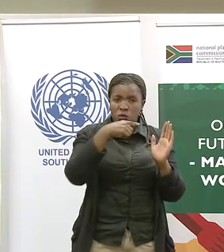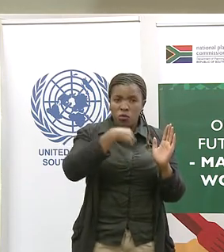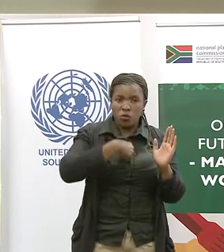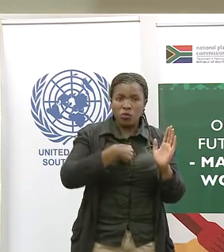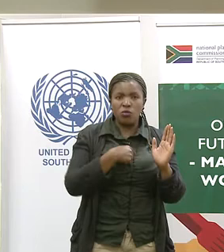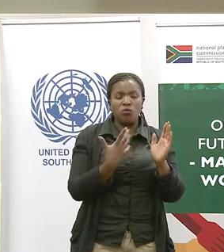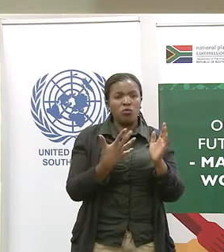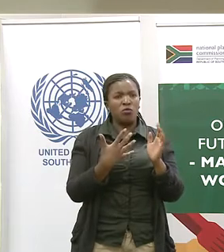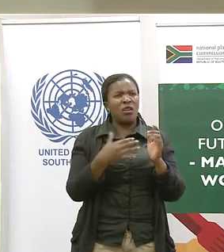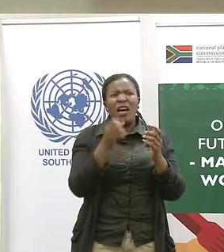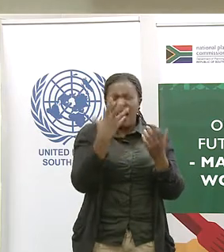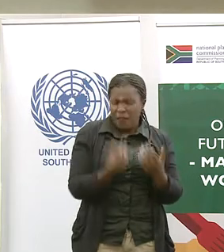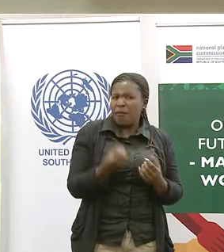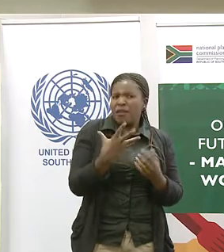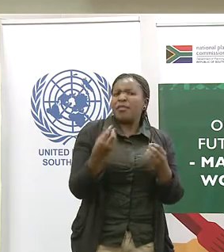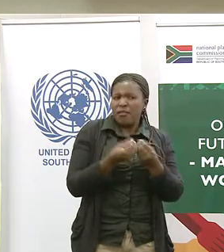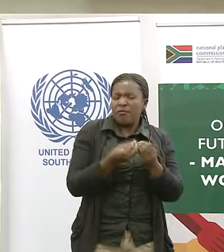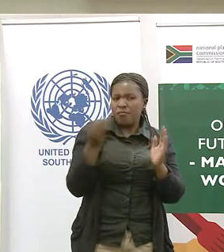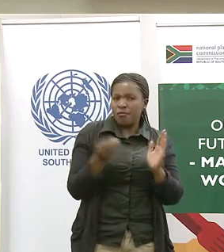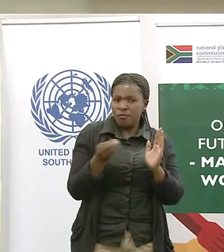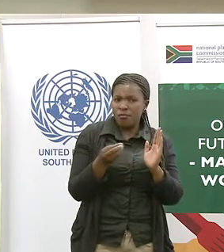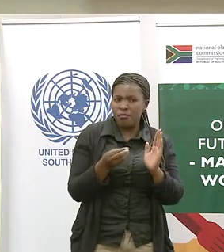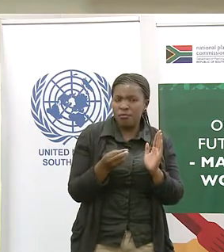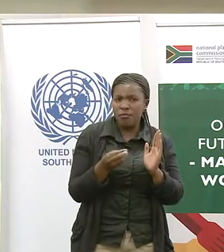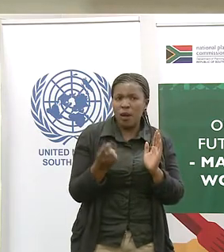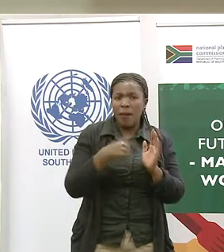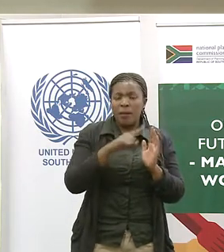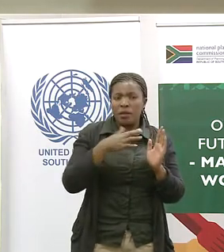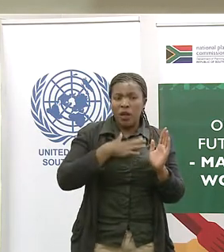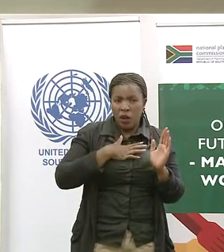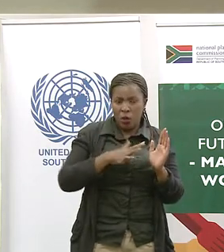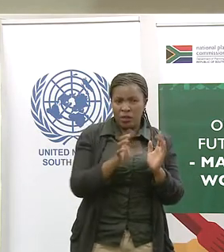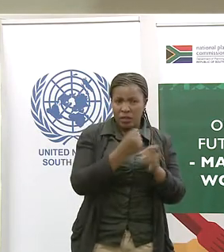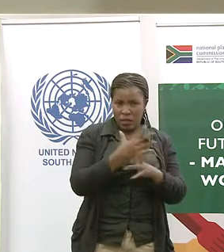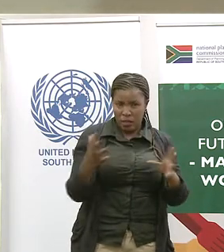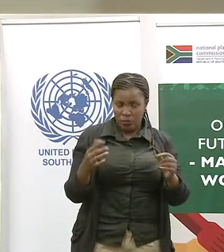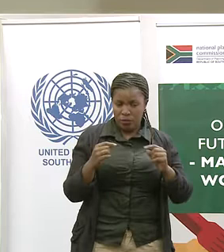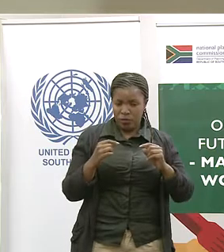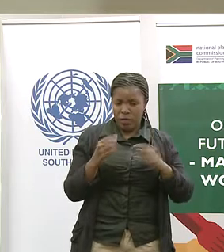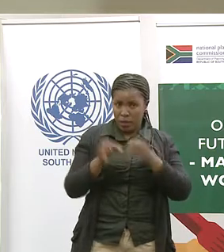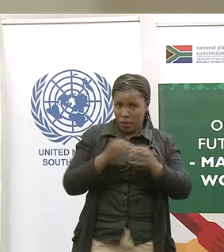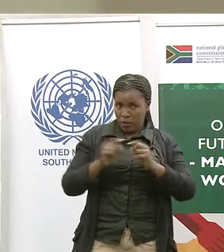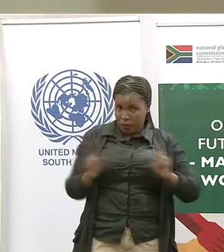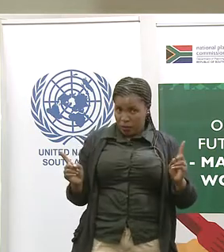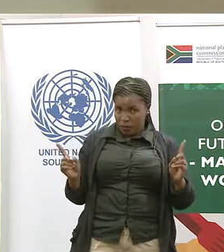of the provisions in a moment, but I want to start by making the distinction